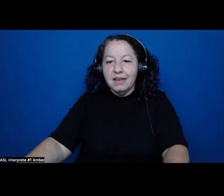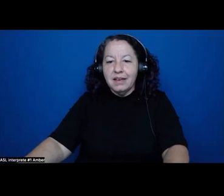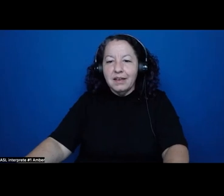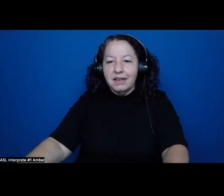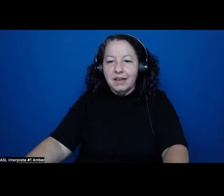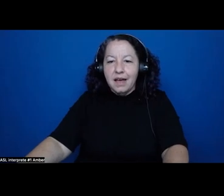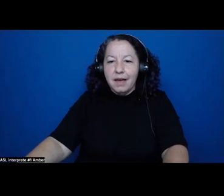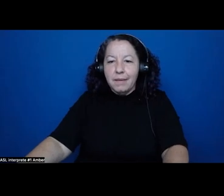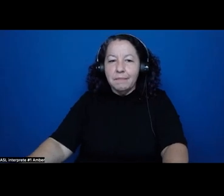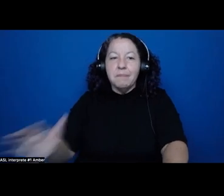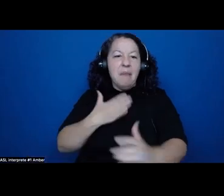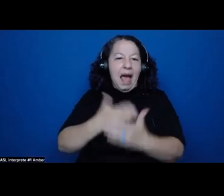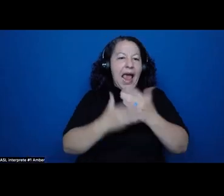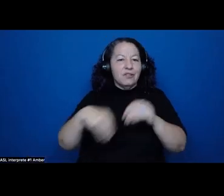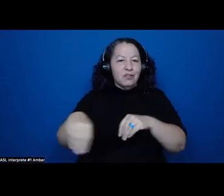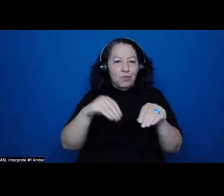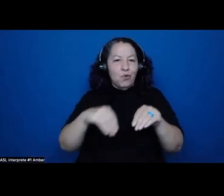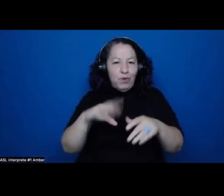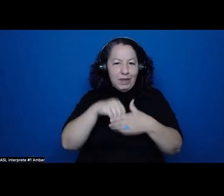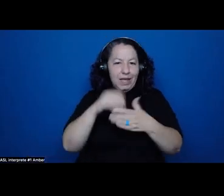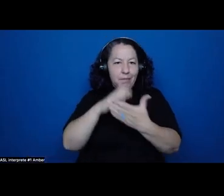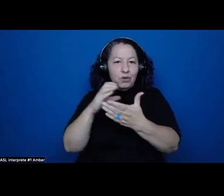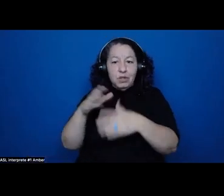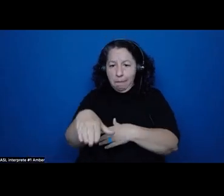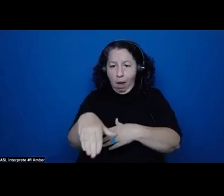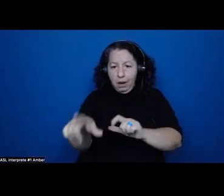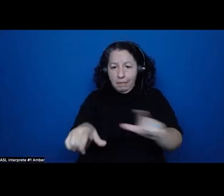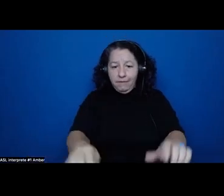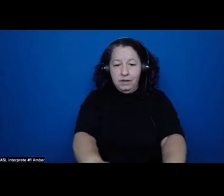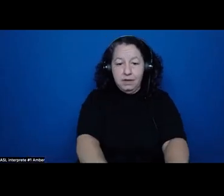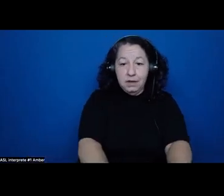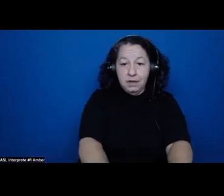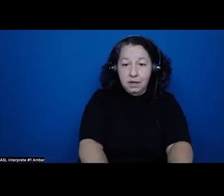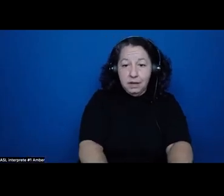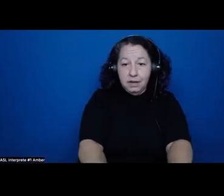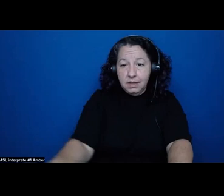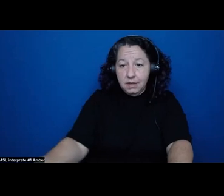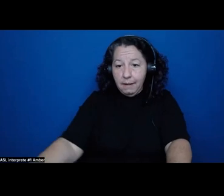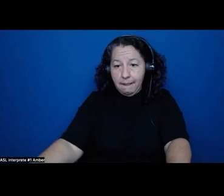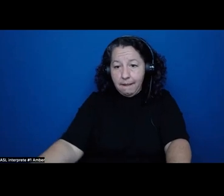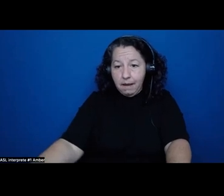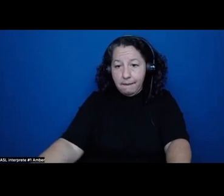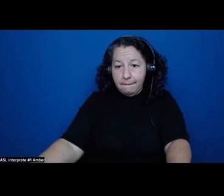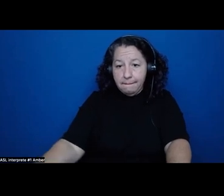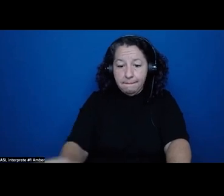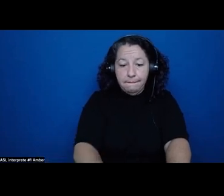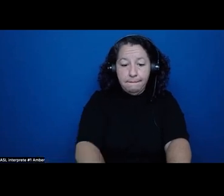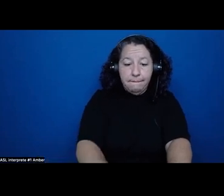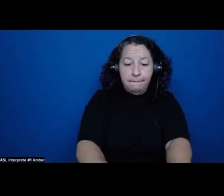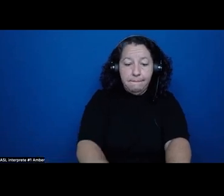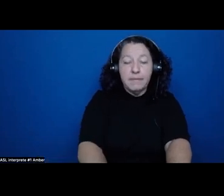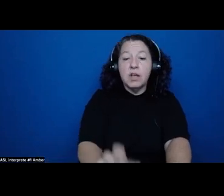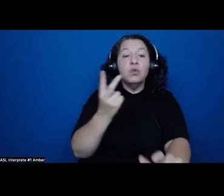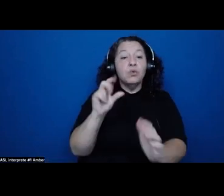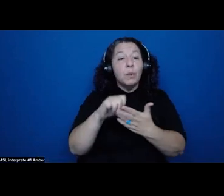moving. And then on the bottom left is 2 pages of my medical